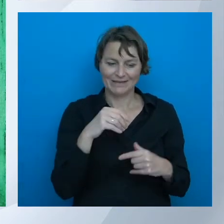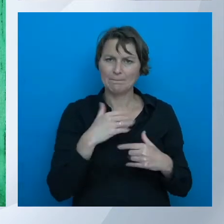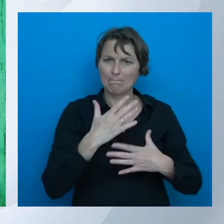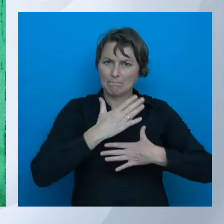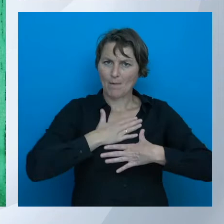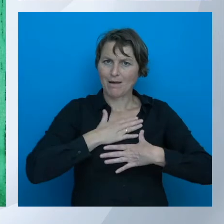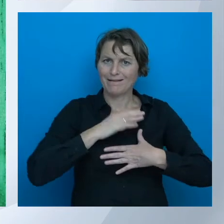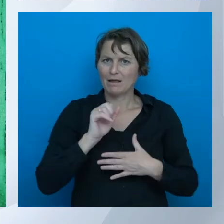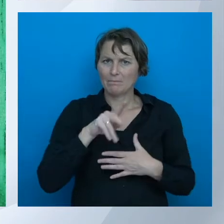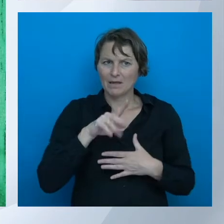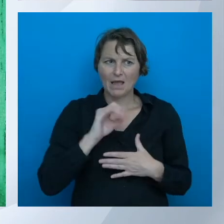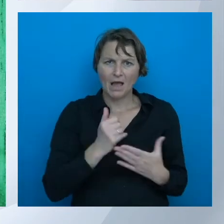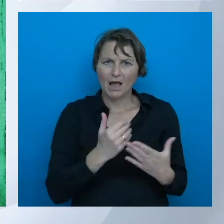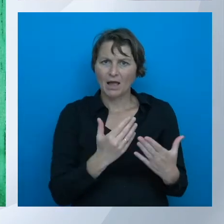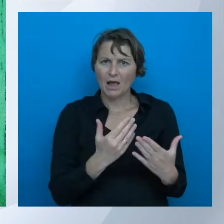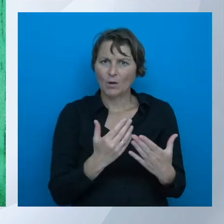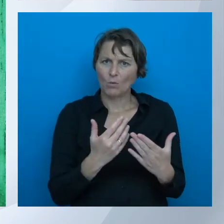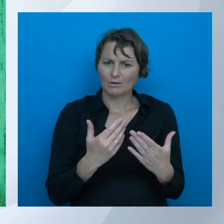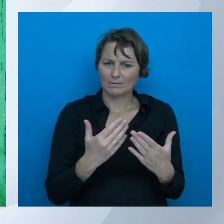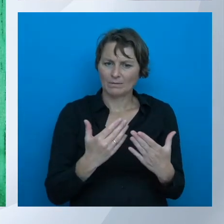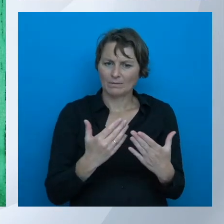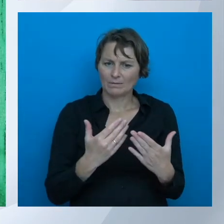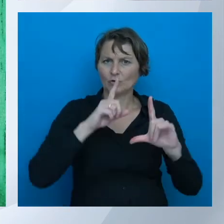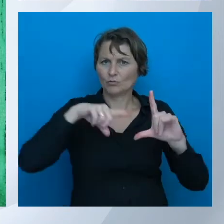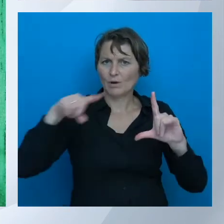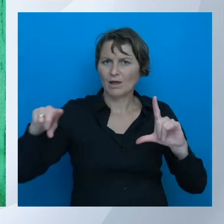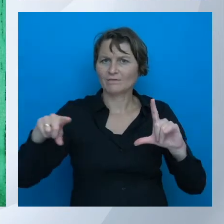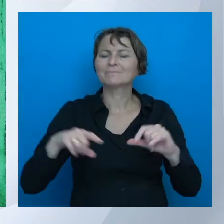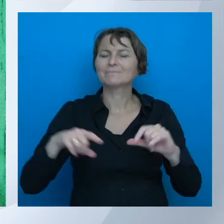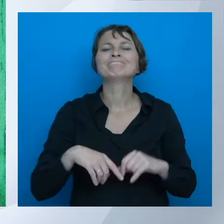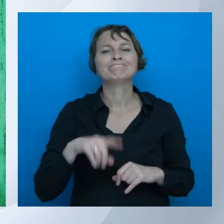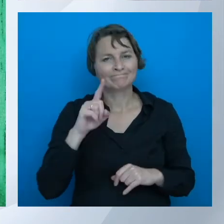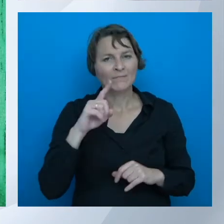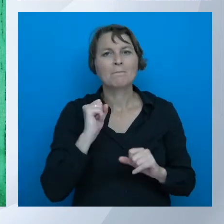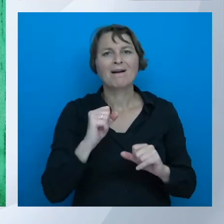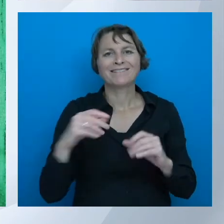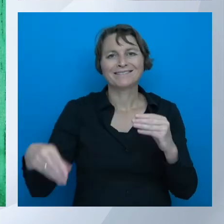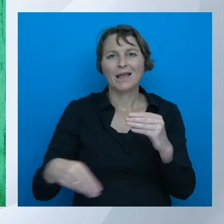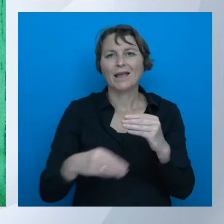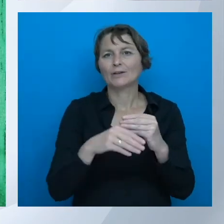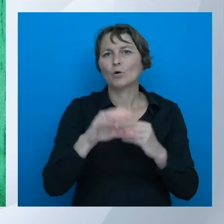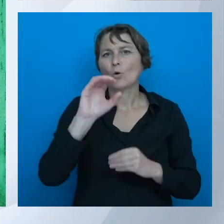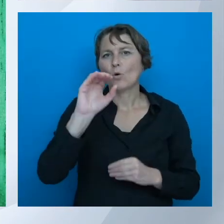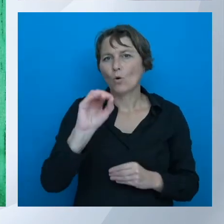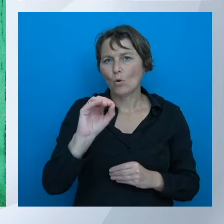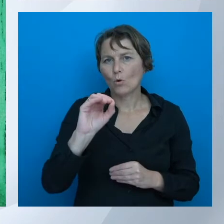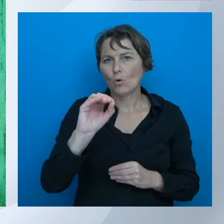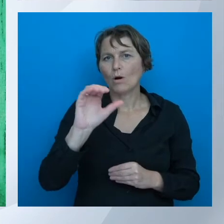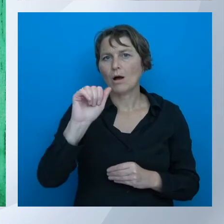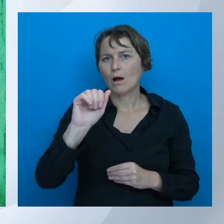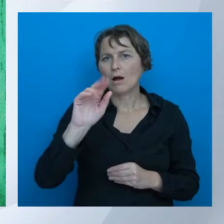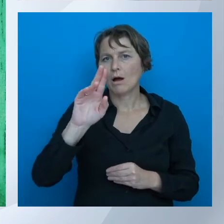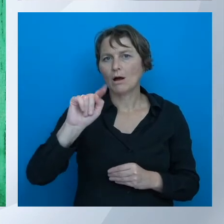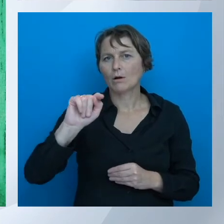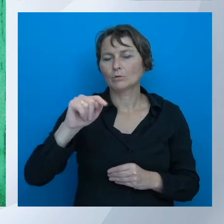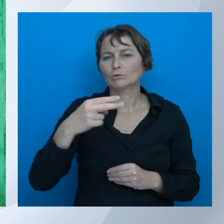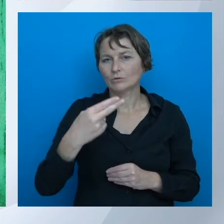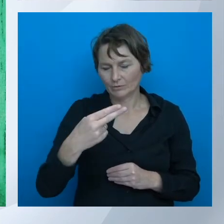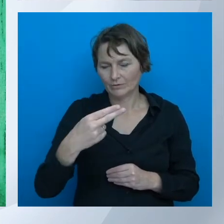will need to do is you will need to do the OAuth implicit flow, including a on behalf flow. And if you do